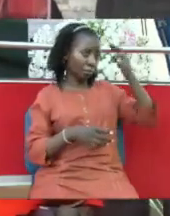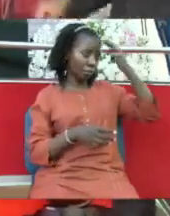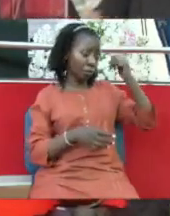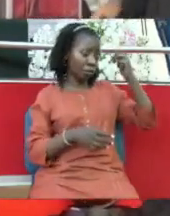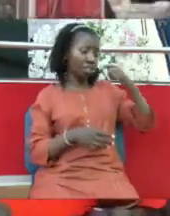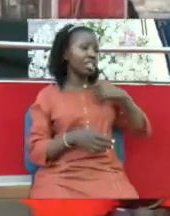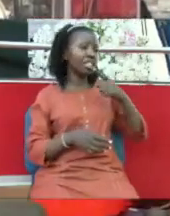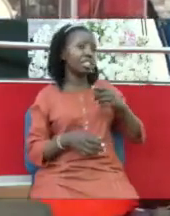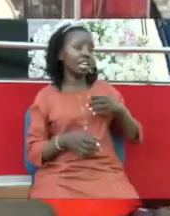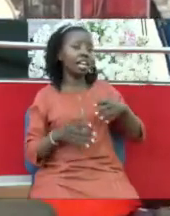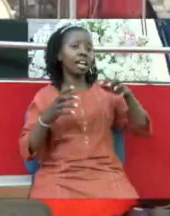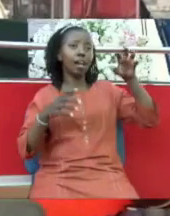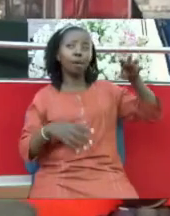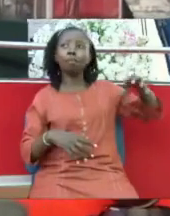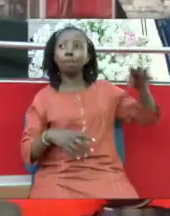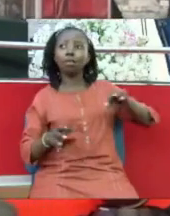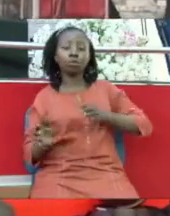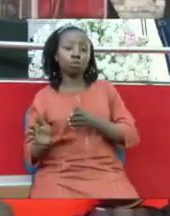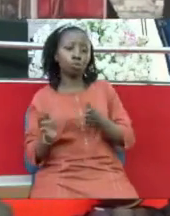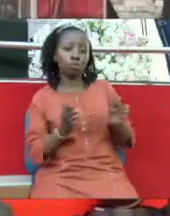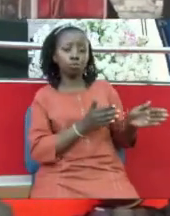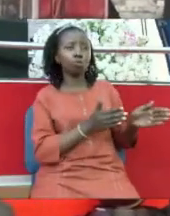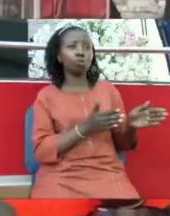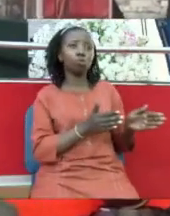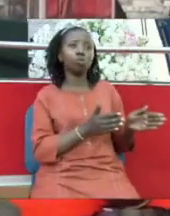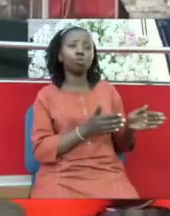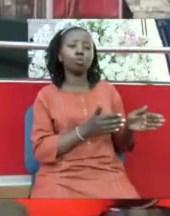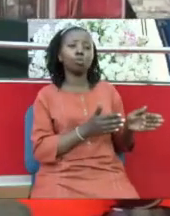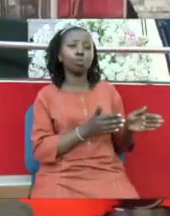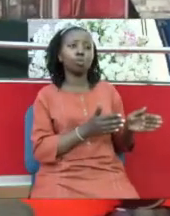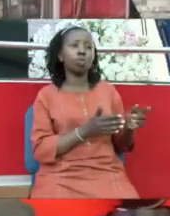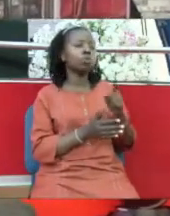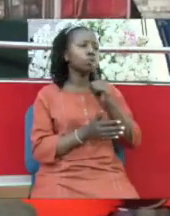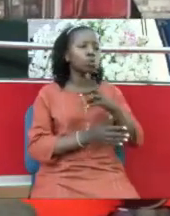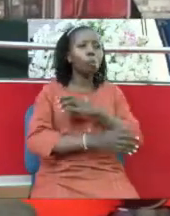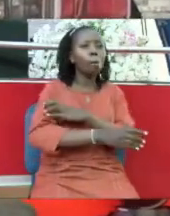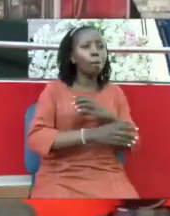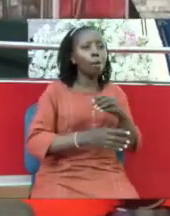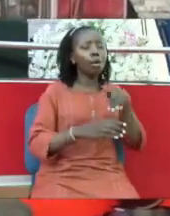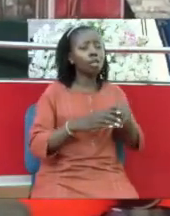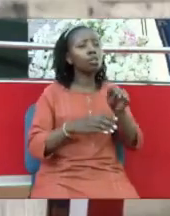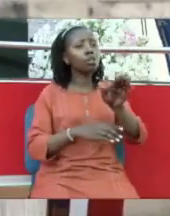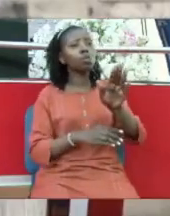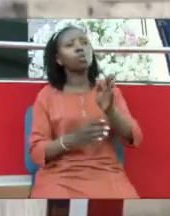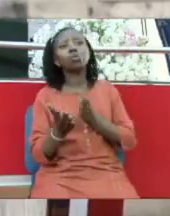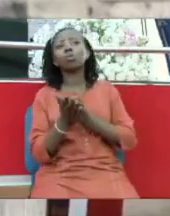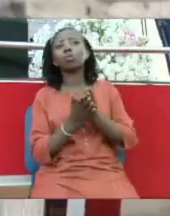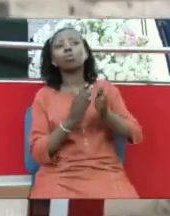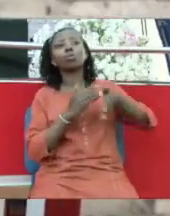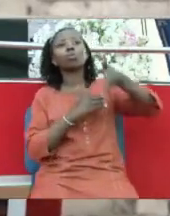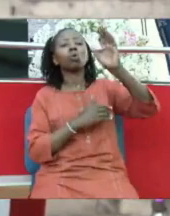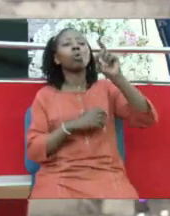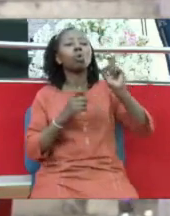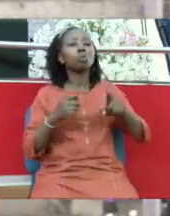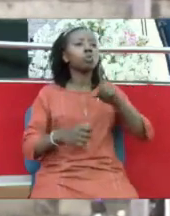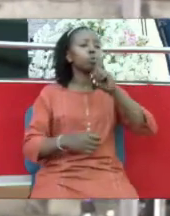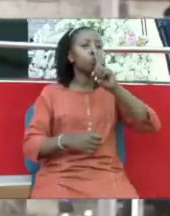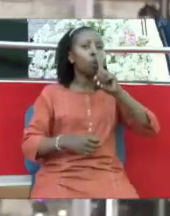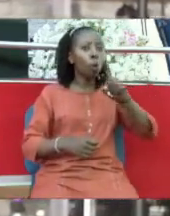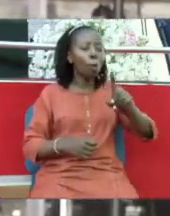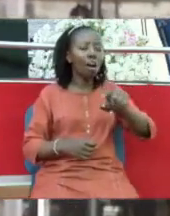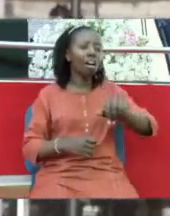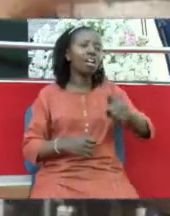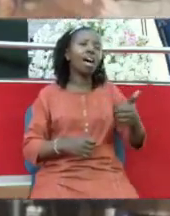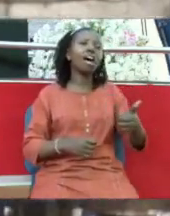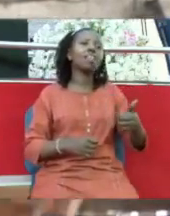how small you look. Amen. The power, your finger is powered by God. Amen. You are able to command the powers and principalities